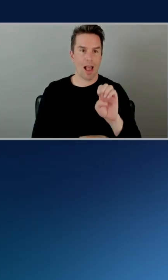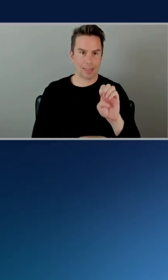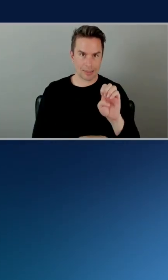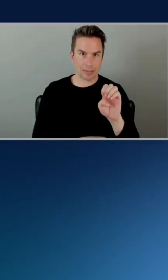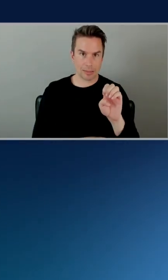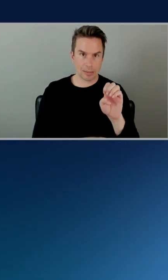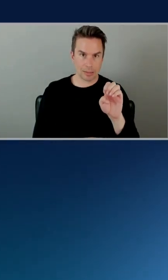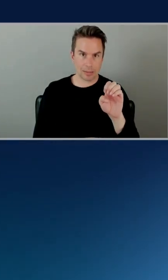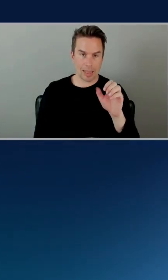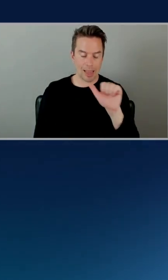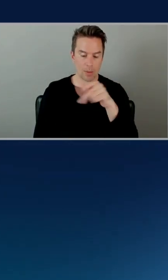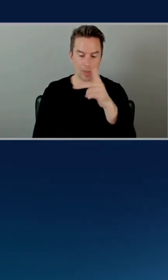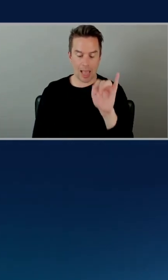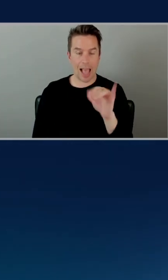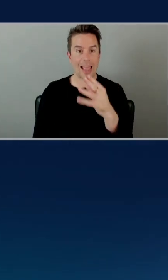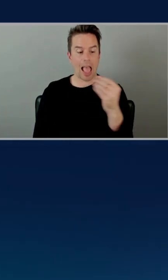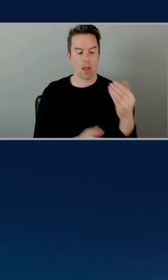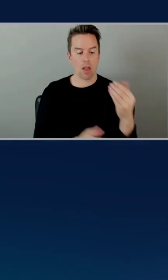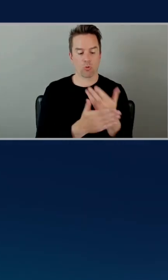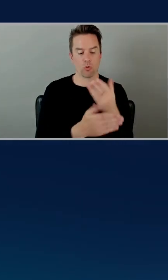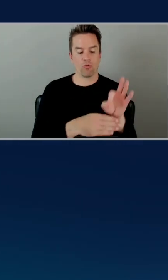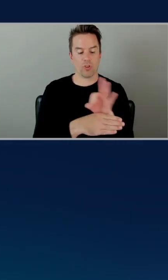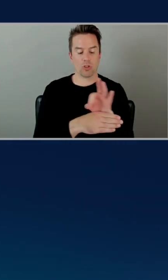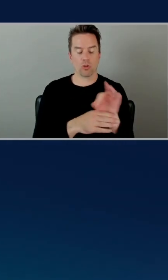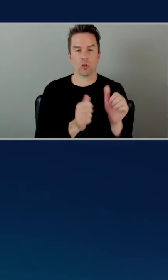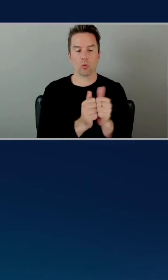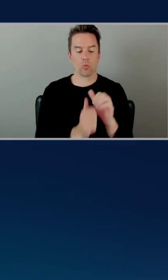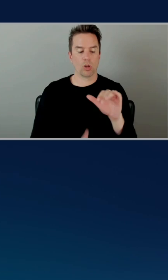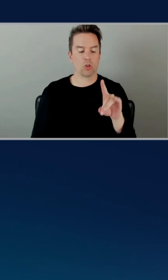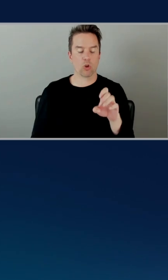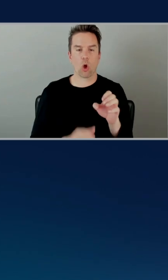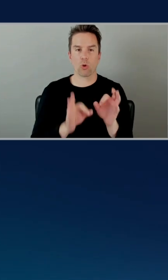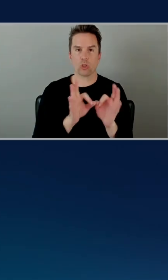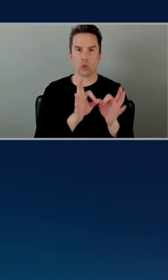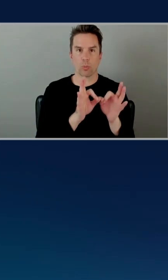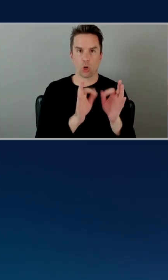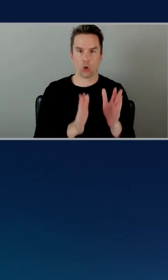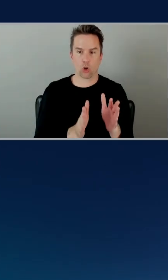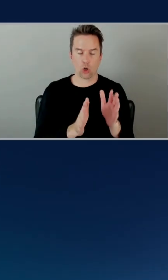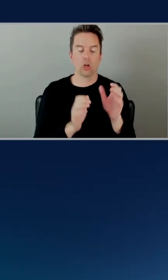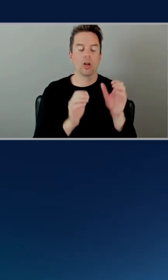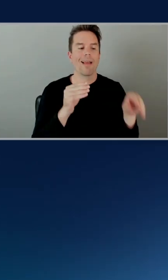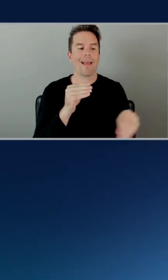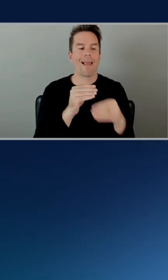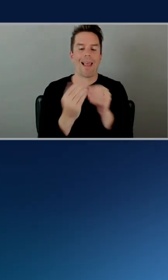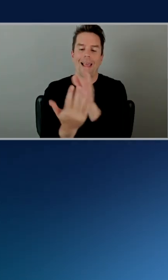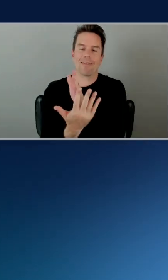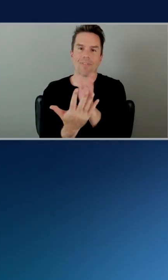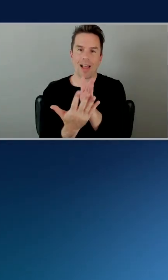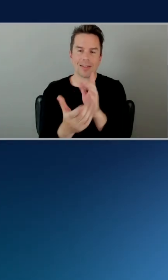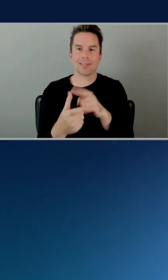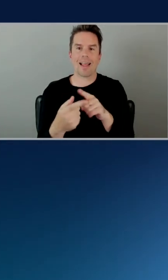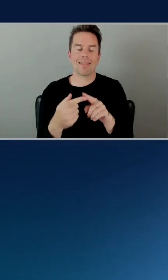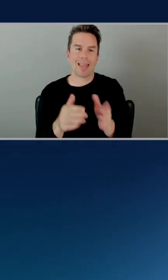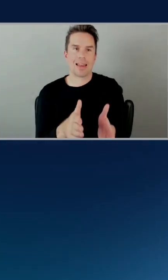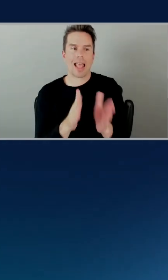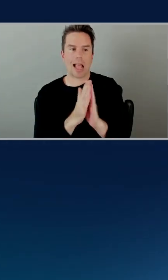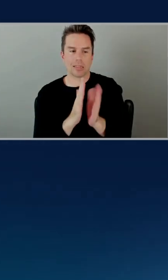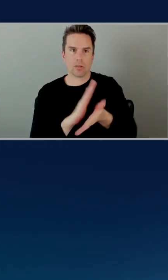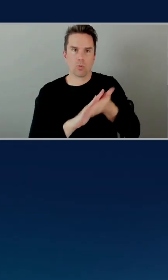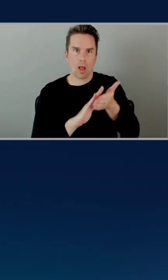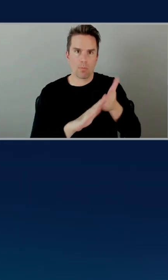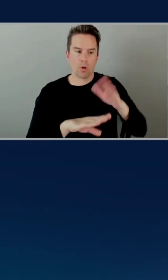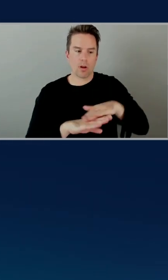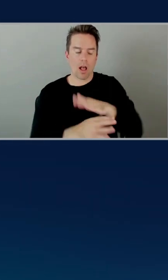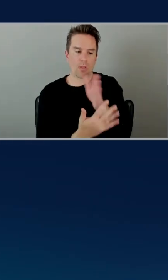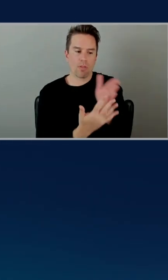Interpreter Okay. that you can add files and then ask it to operate on those files. Giving it context, Yeah, which